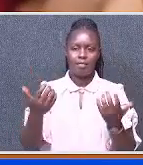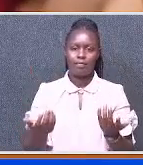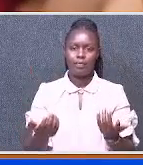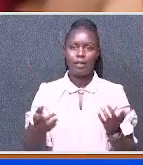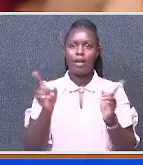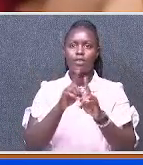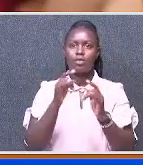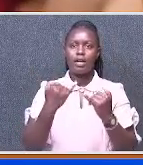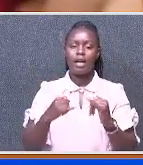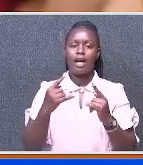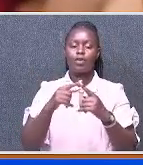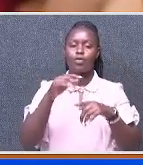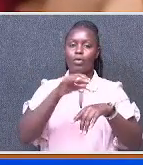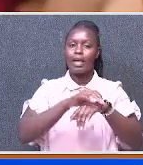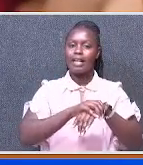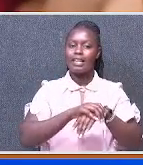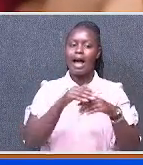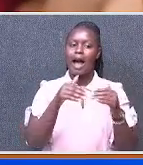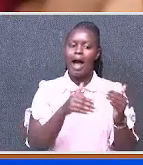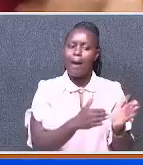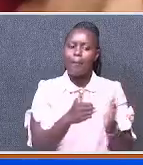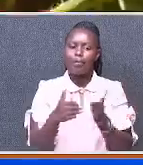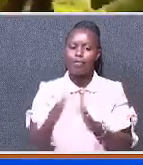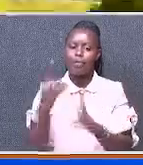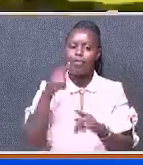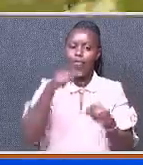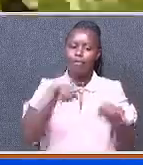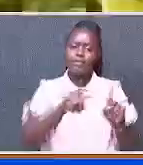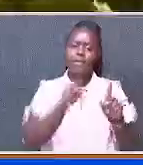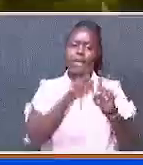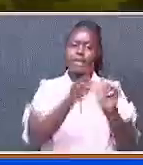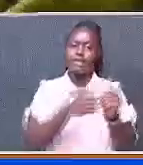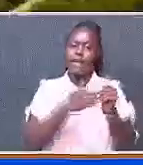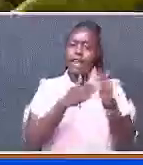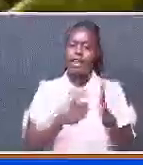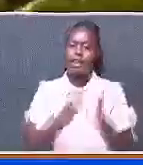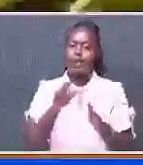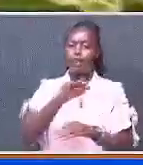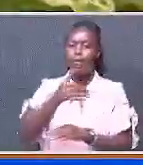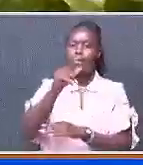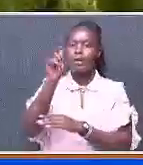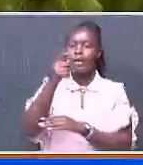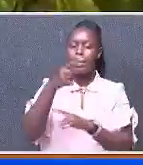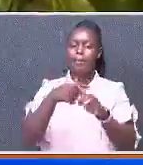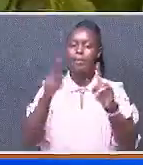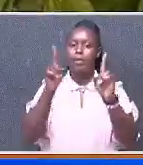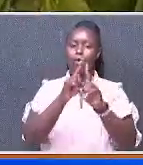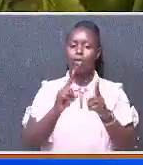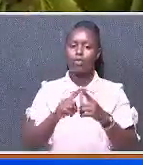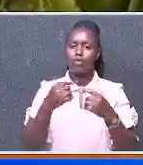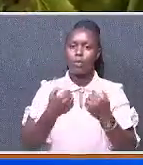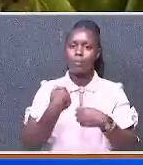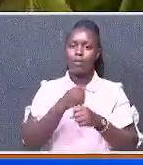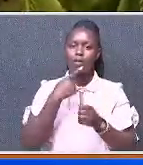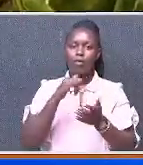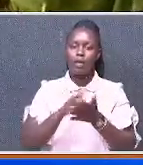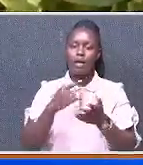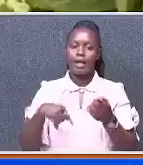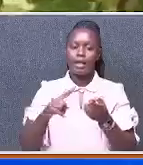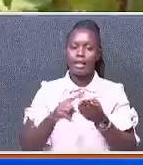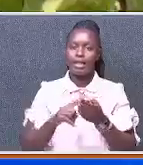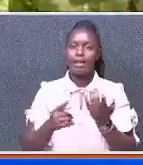carve a niche for himself as a leader from the region, Gachagua has taken up the task of handling matters close to the hearts of residents of the